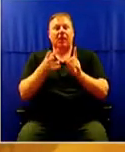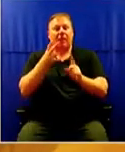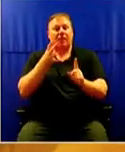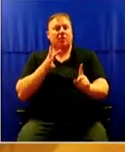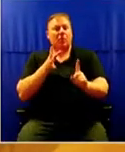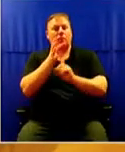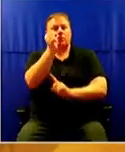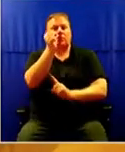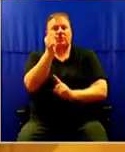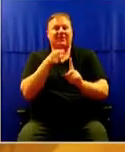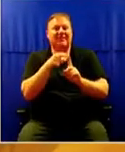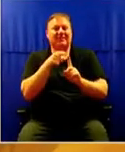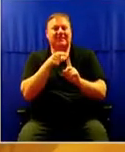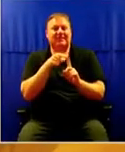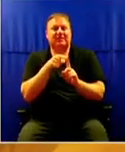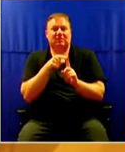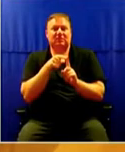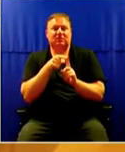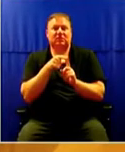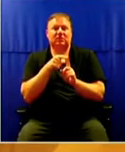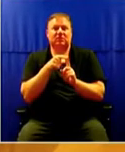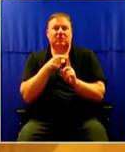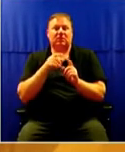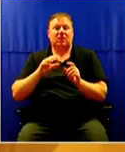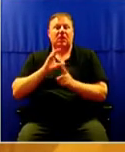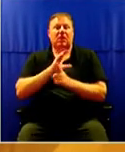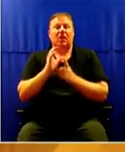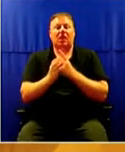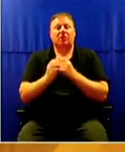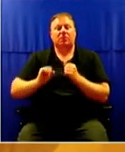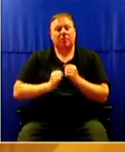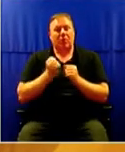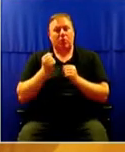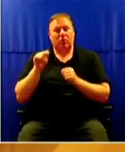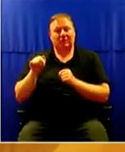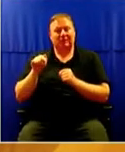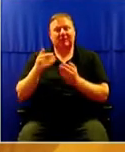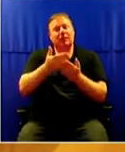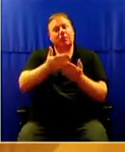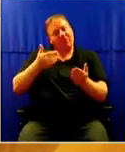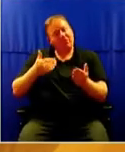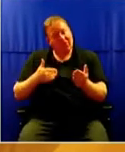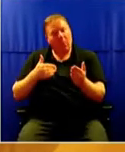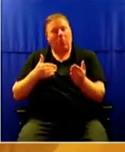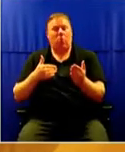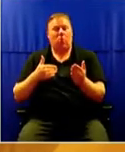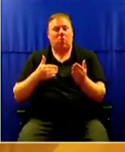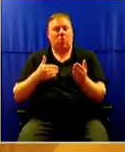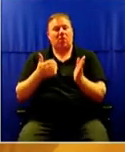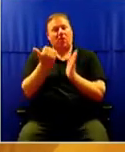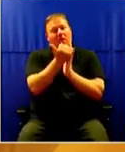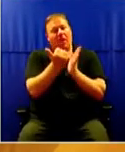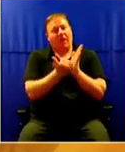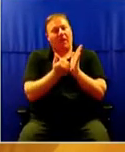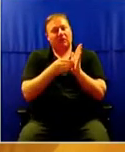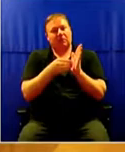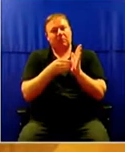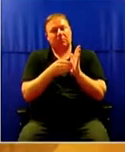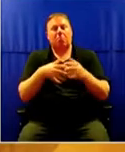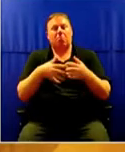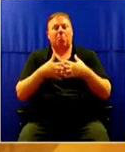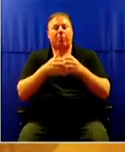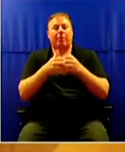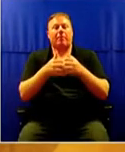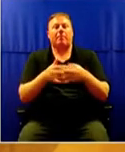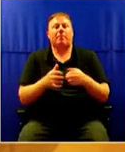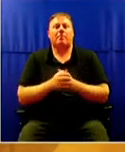to address those customary marriages that were entered into before the Recognition of Customary Marriages Act. And